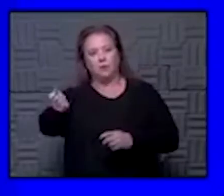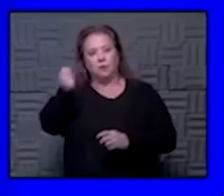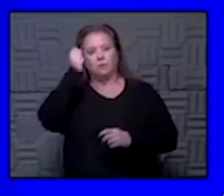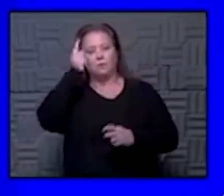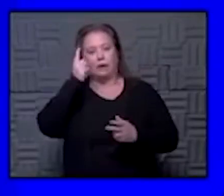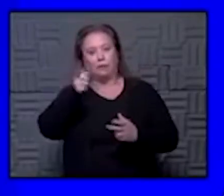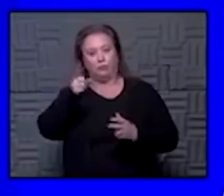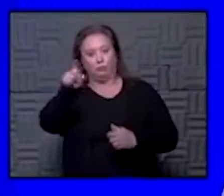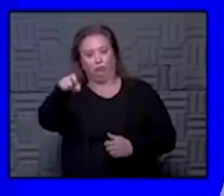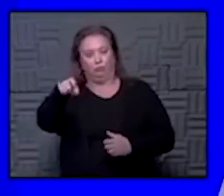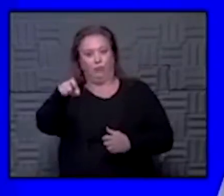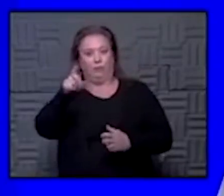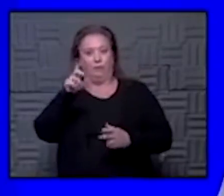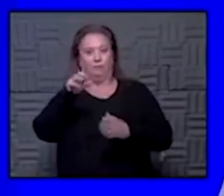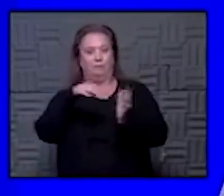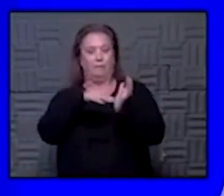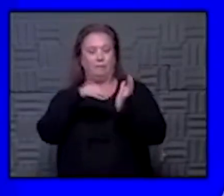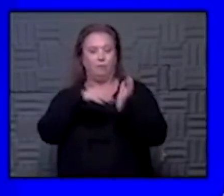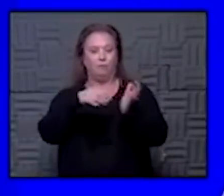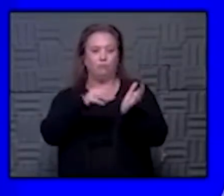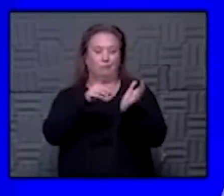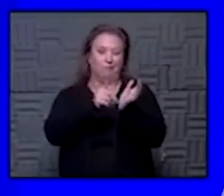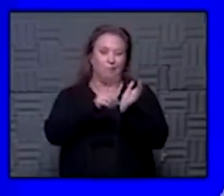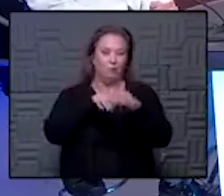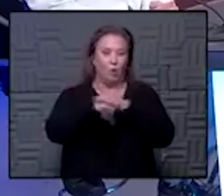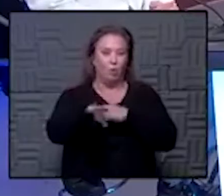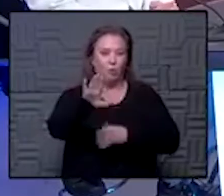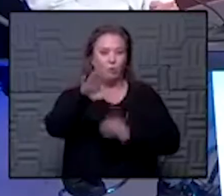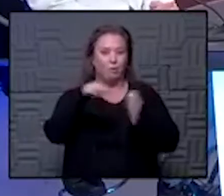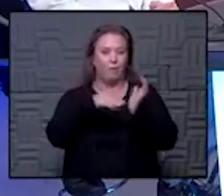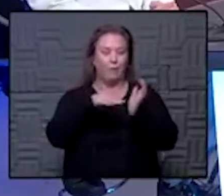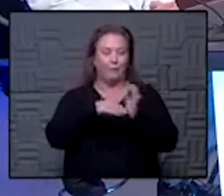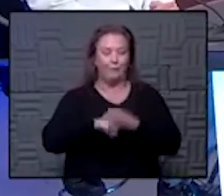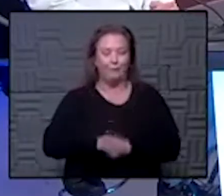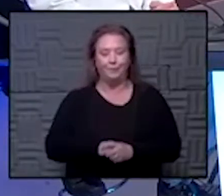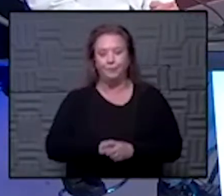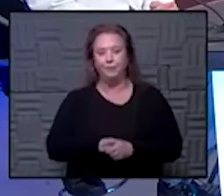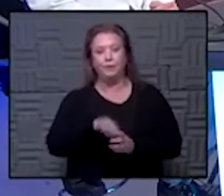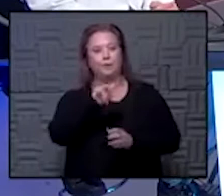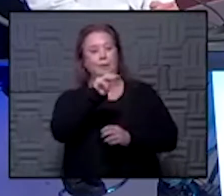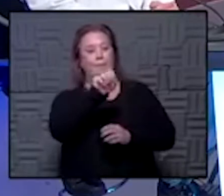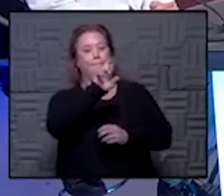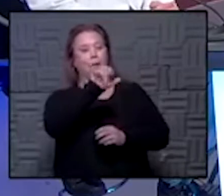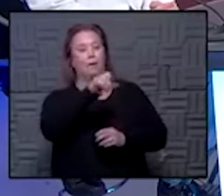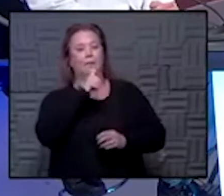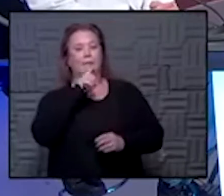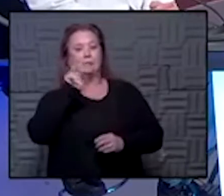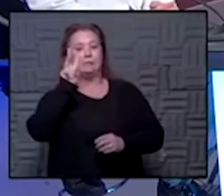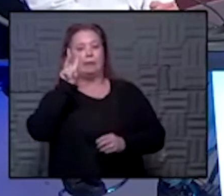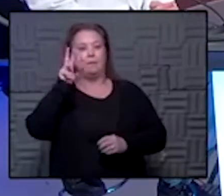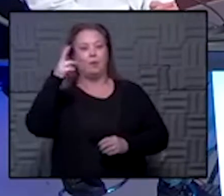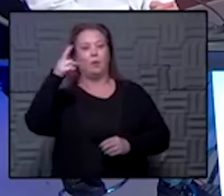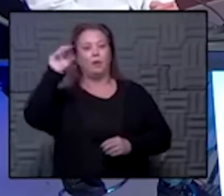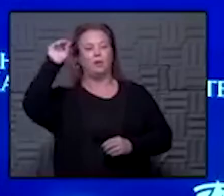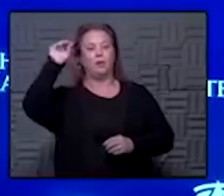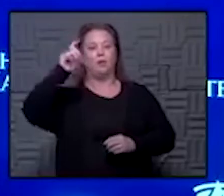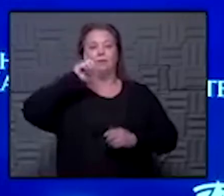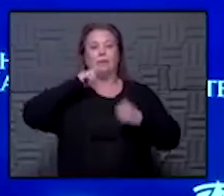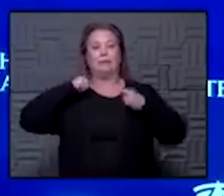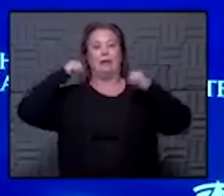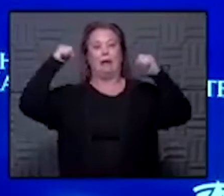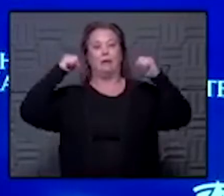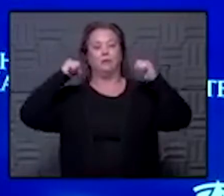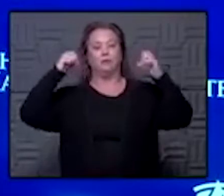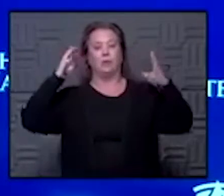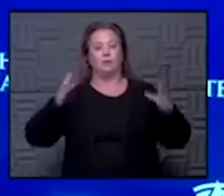understand, should you need to seek medical care at that point. All right, Mary says that the World Health Organization says that